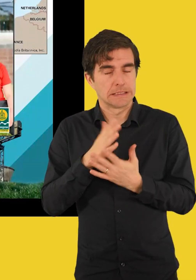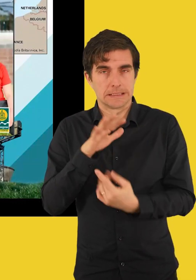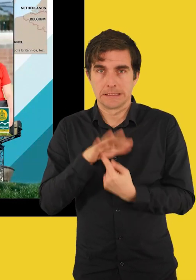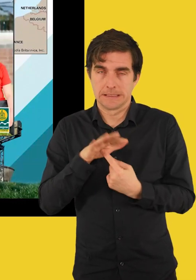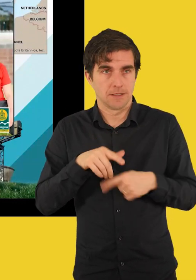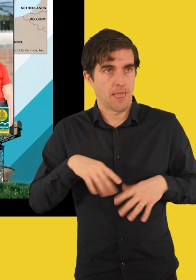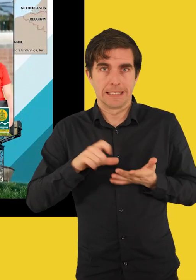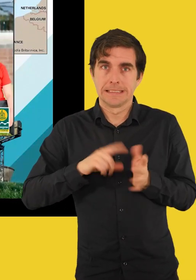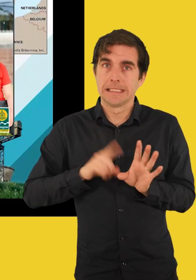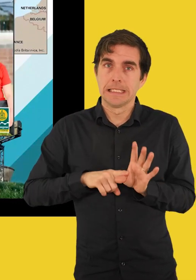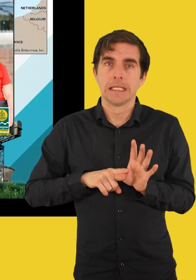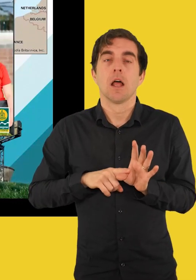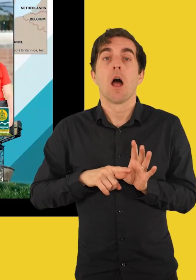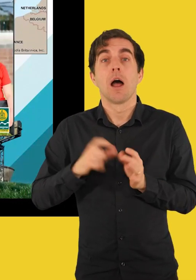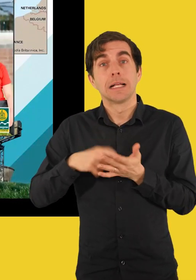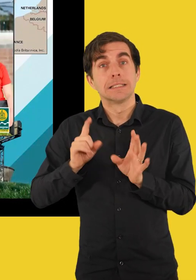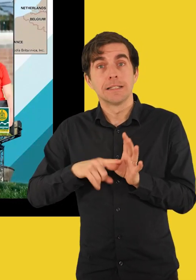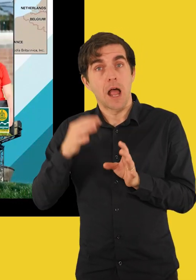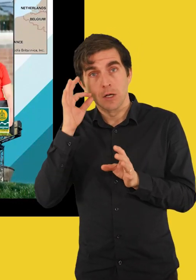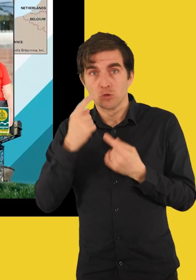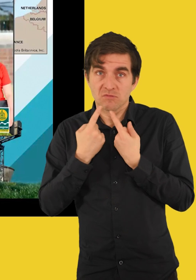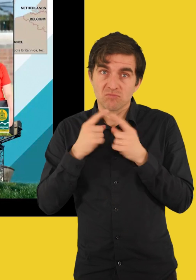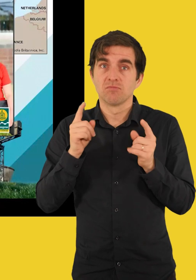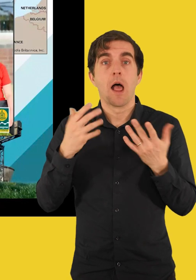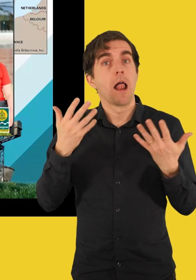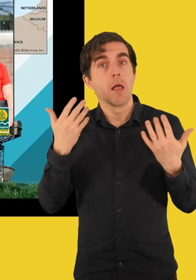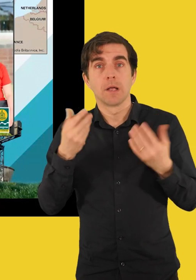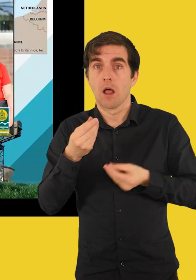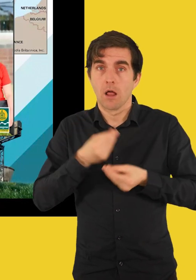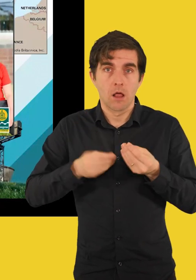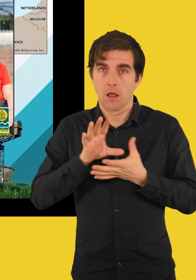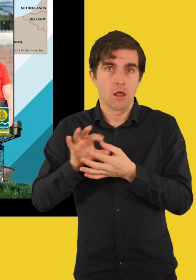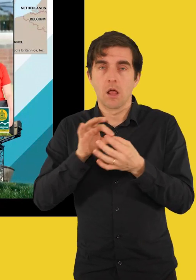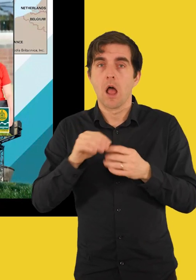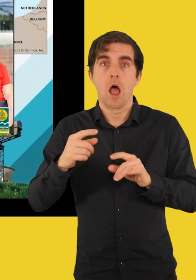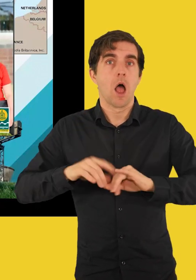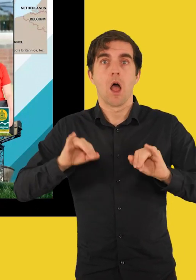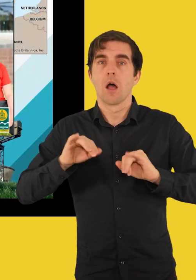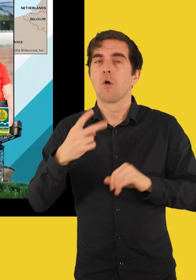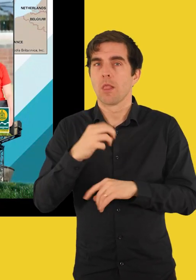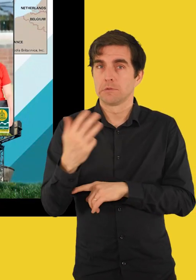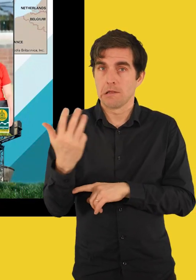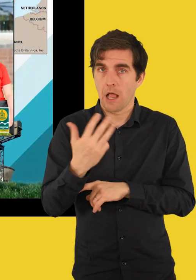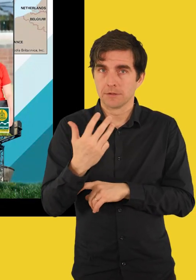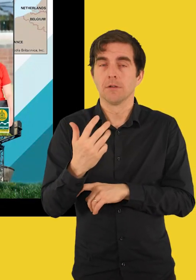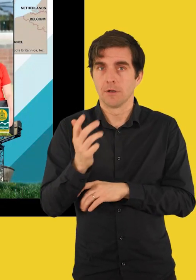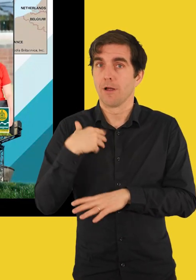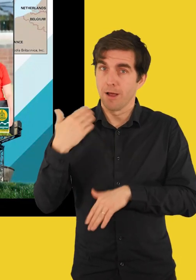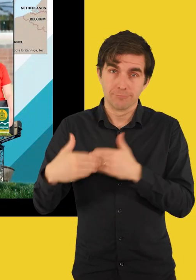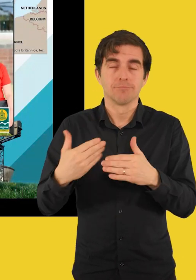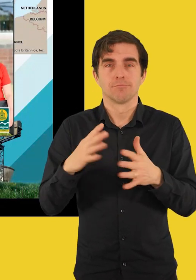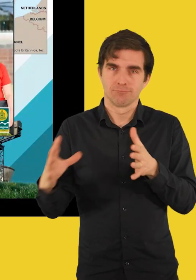city. After the City Council declared a climate and ecological emergency in 2019, work quickly got underway